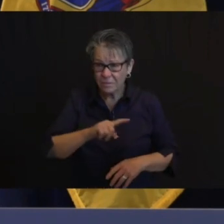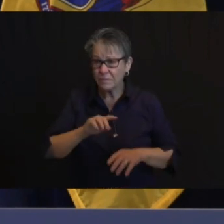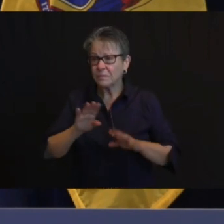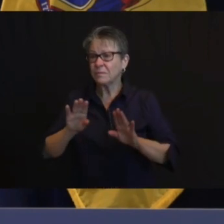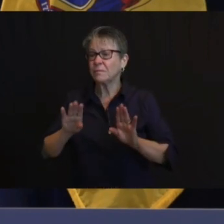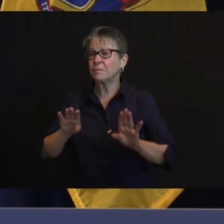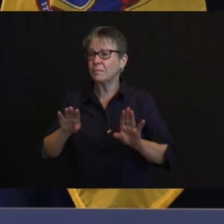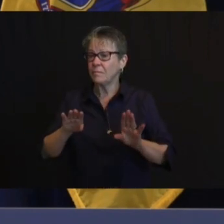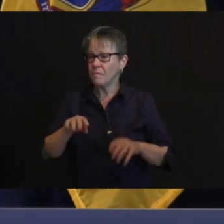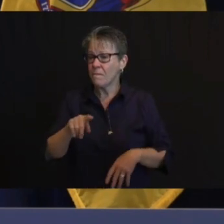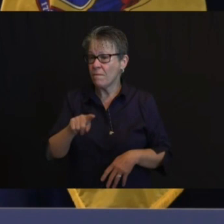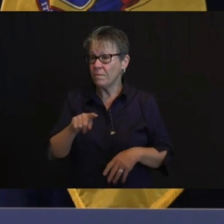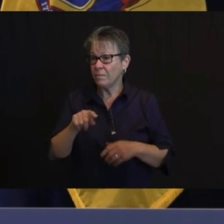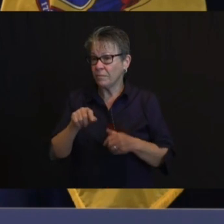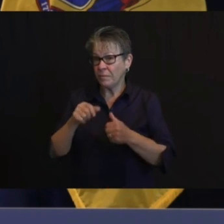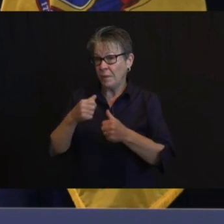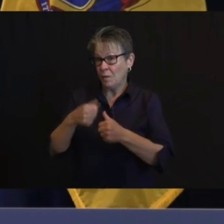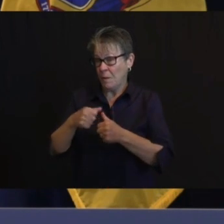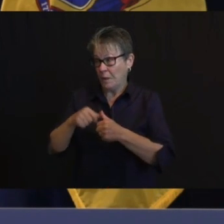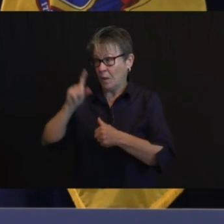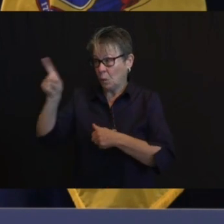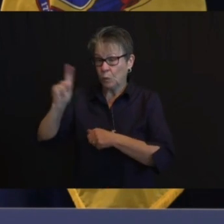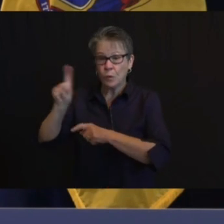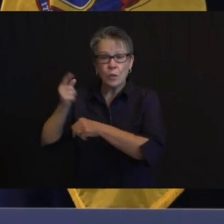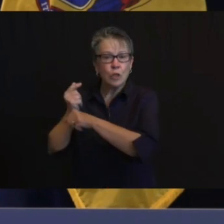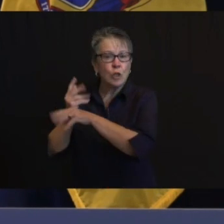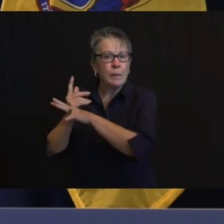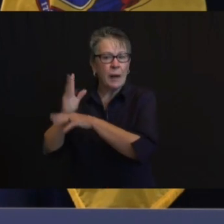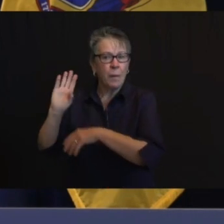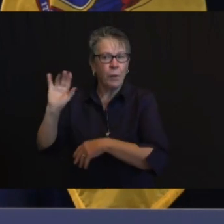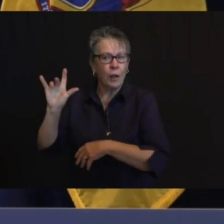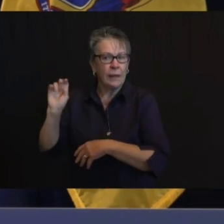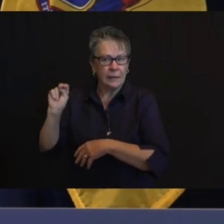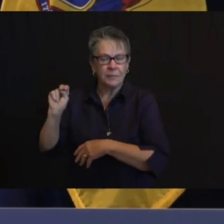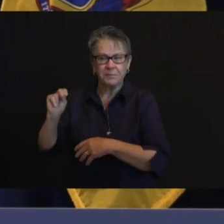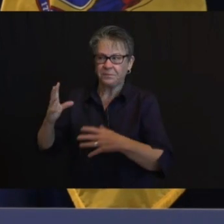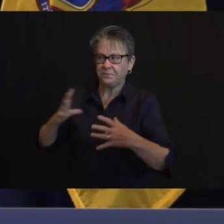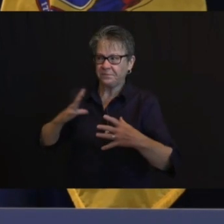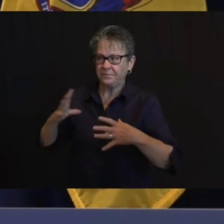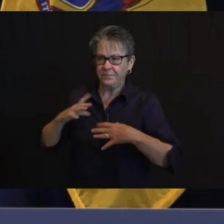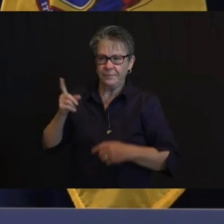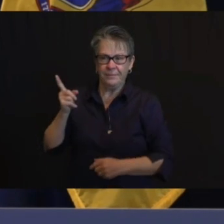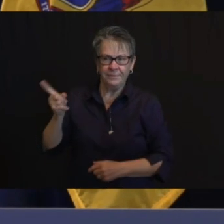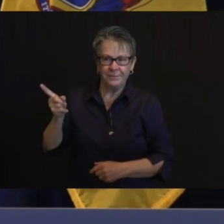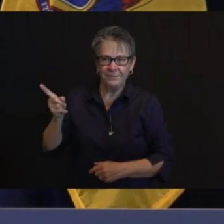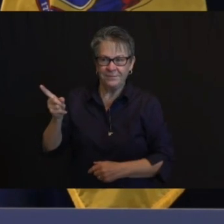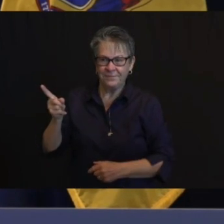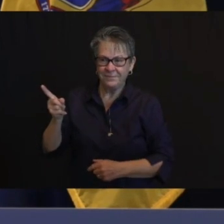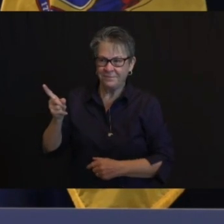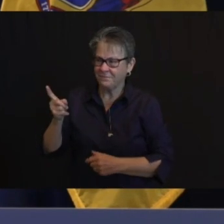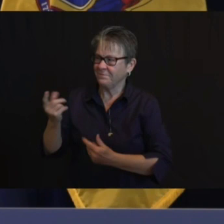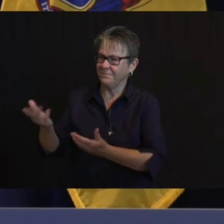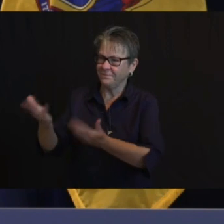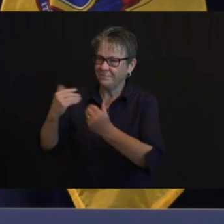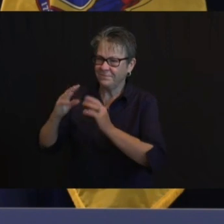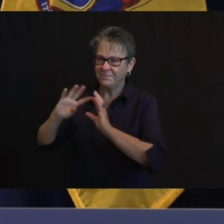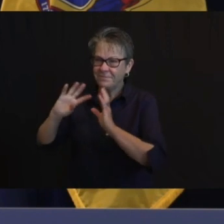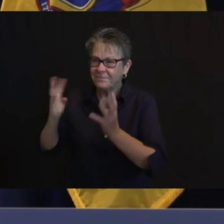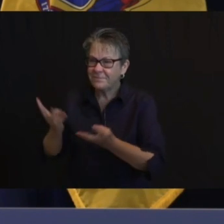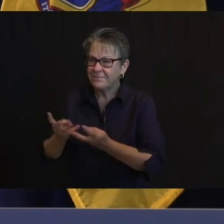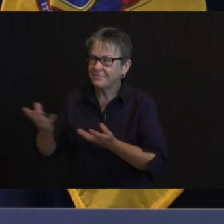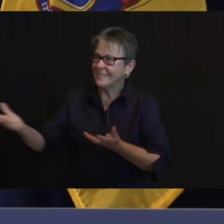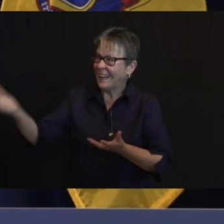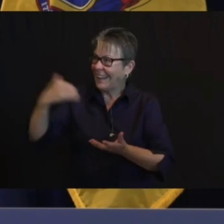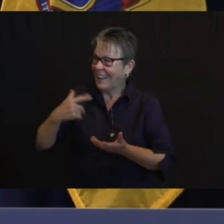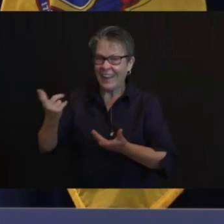biggest holiday for the Germans to understand and come around our table for was Thanksgiving, because no other country in